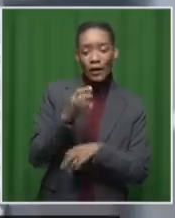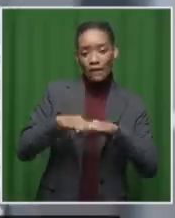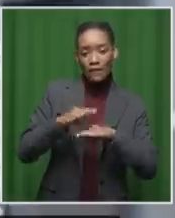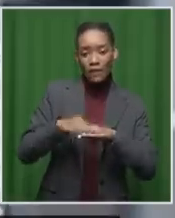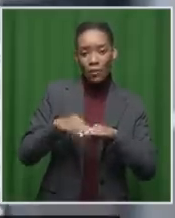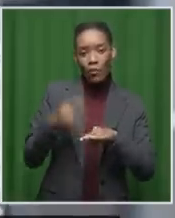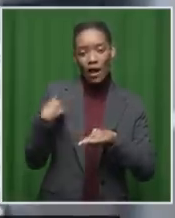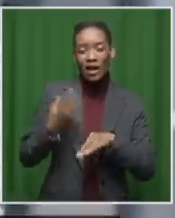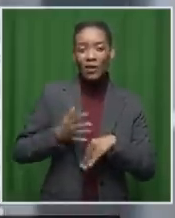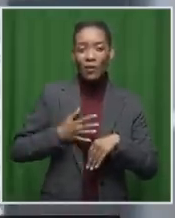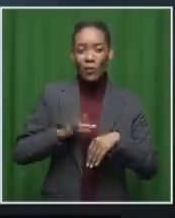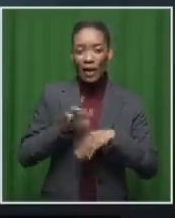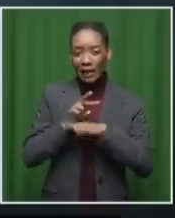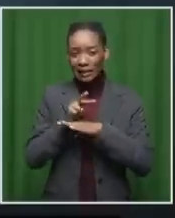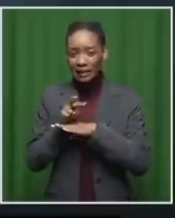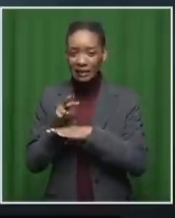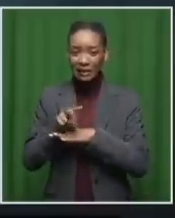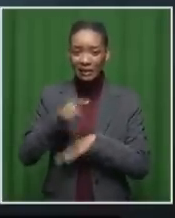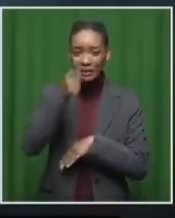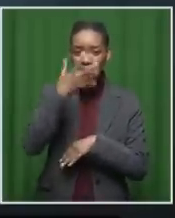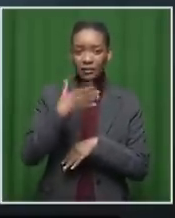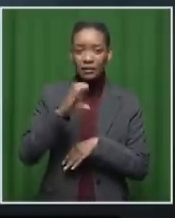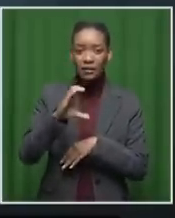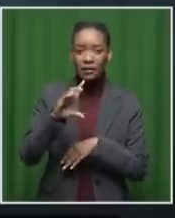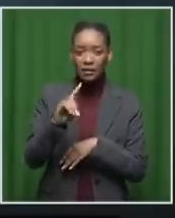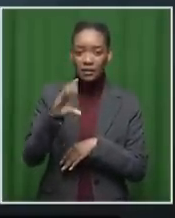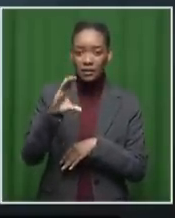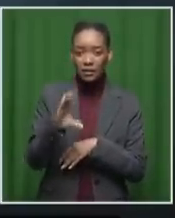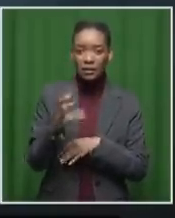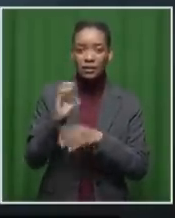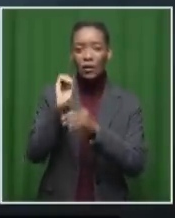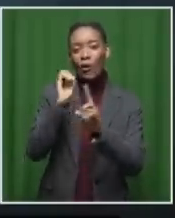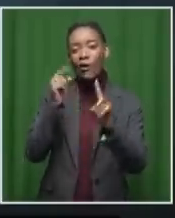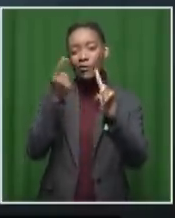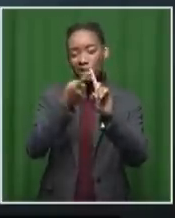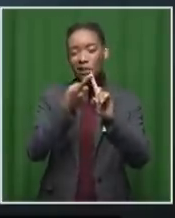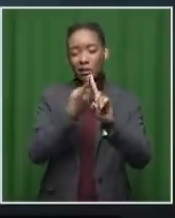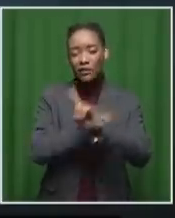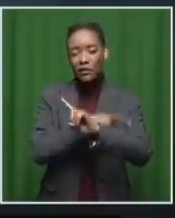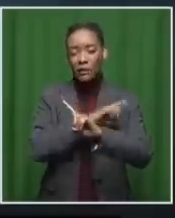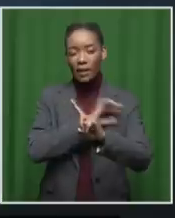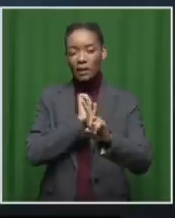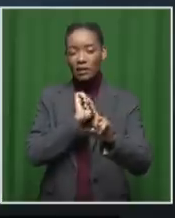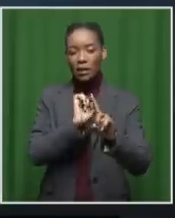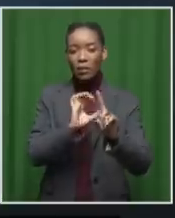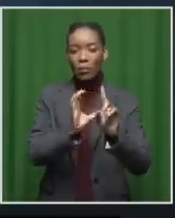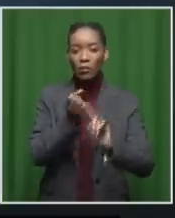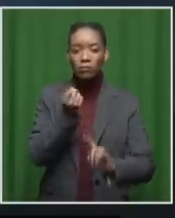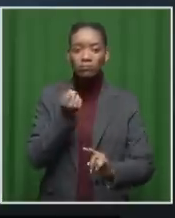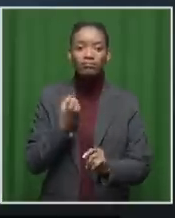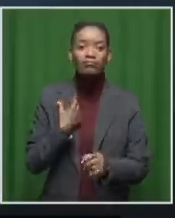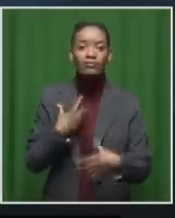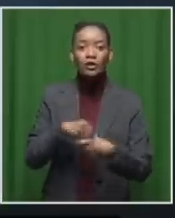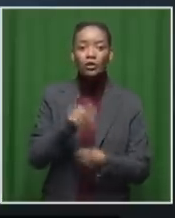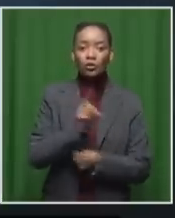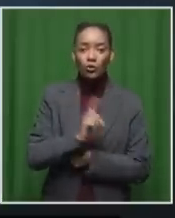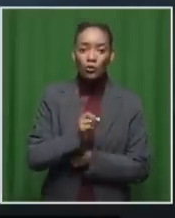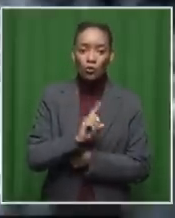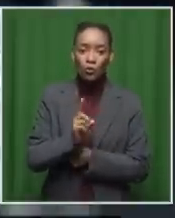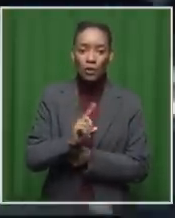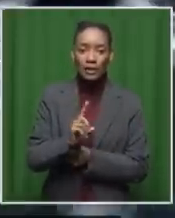the delivery of Africa CDC's objectives as per its mandate. Now, these include establishing an